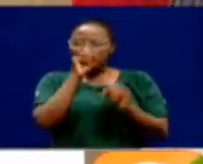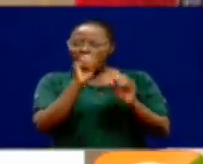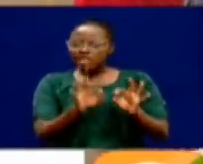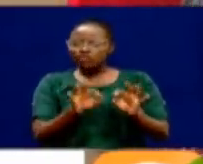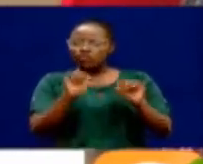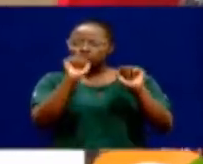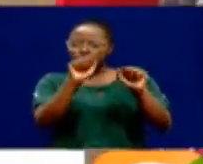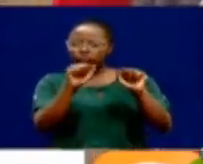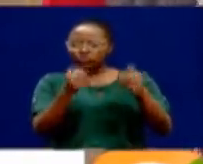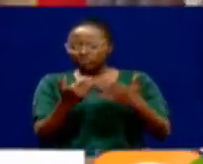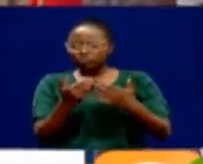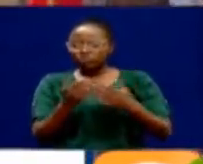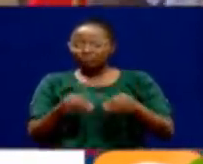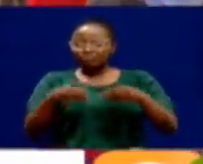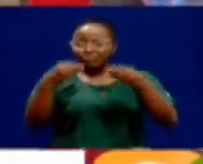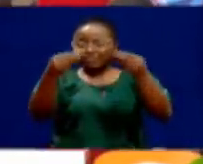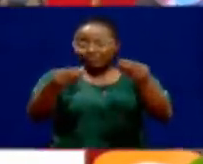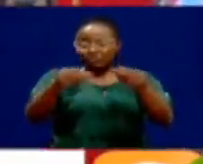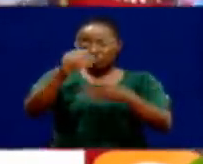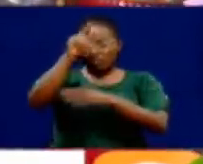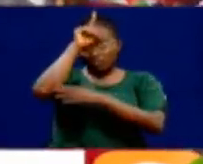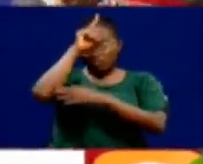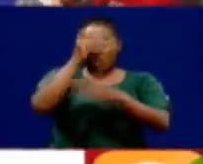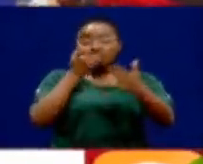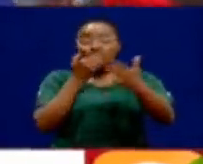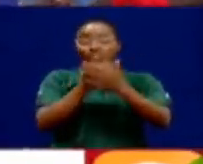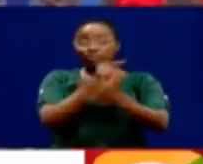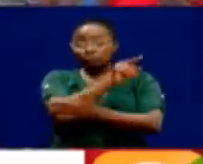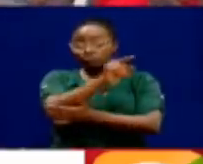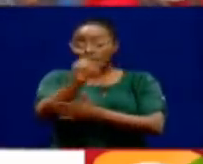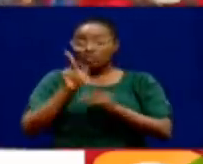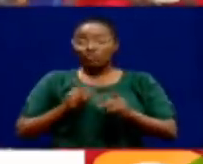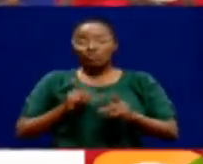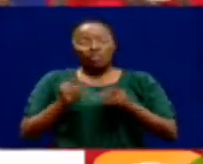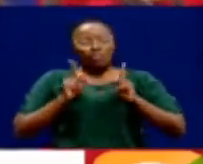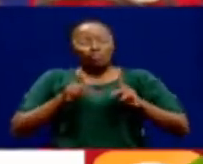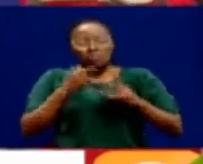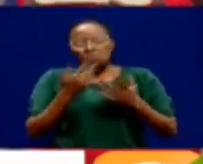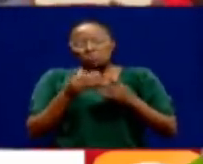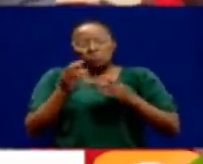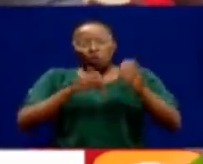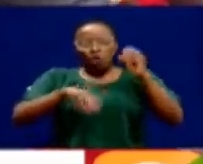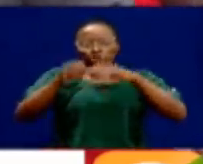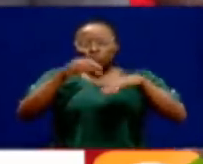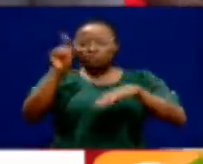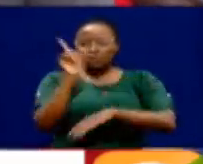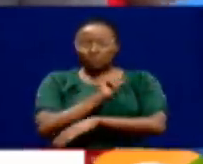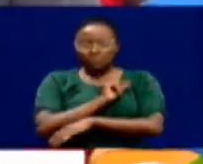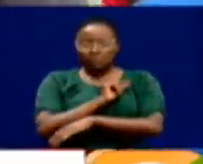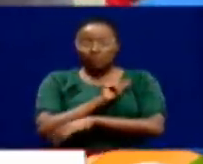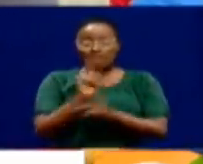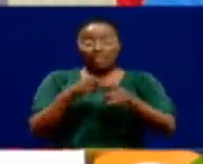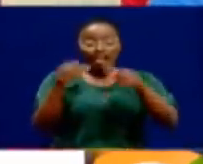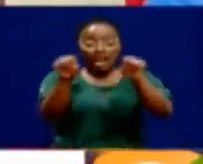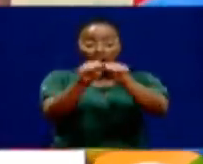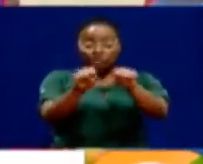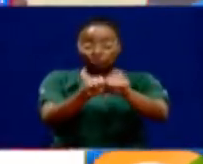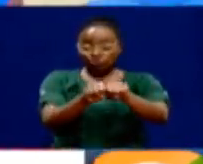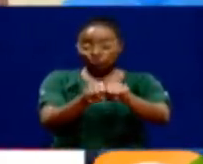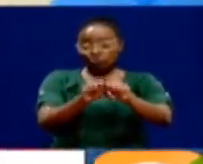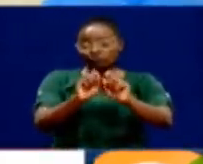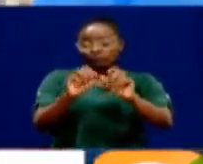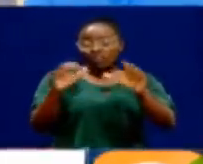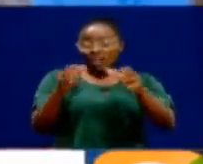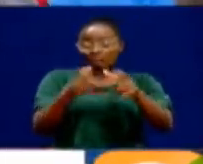were going to fulfill a villager's dream. But thanks to you, viewers out there, well wishers, contributing, and then a shoe company throwing